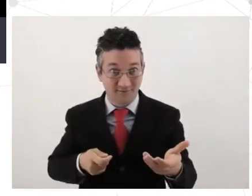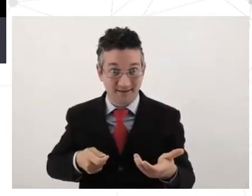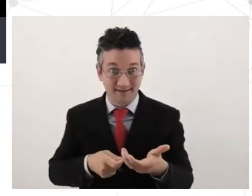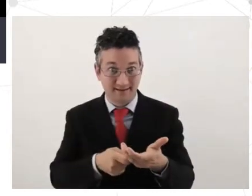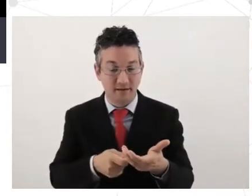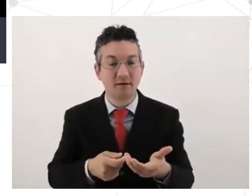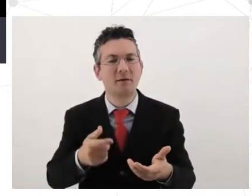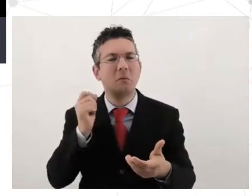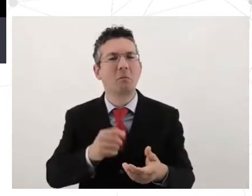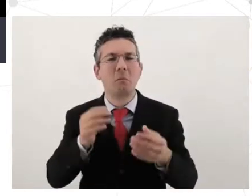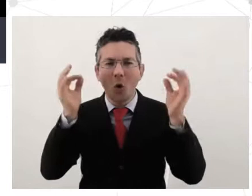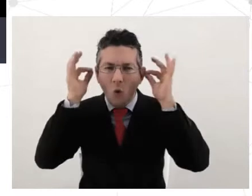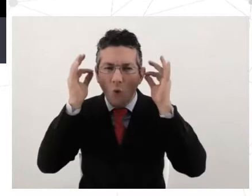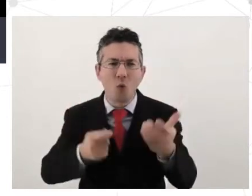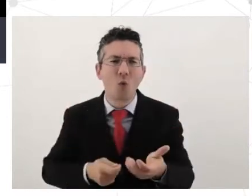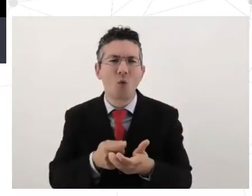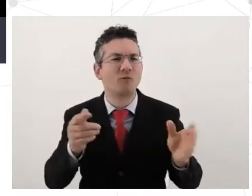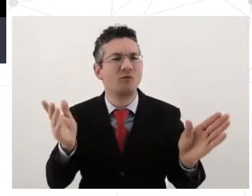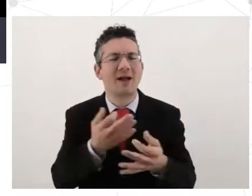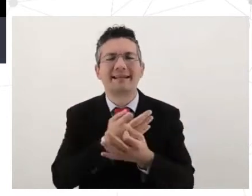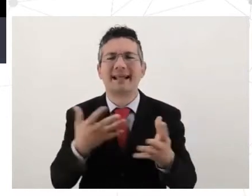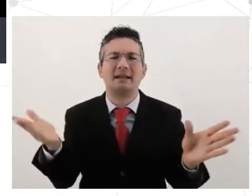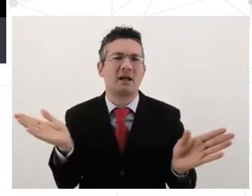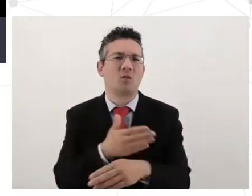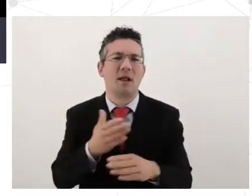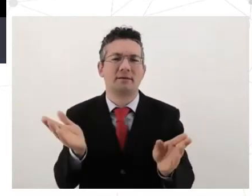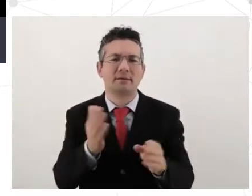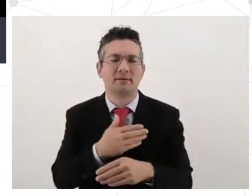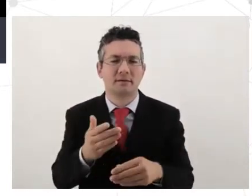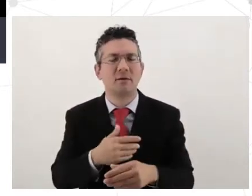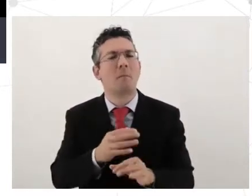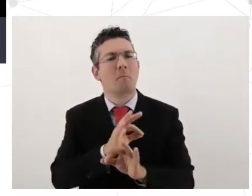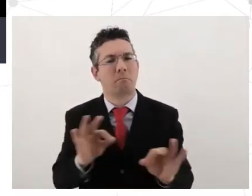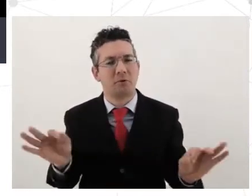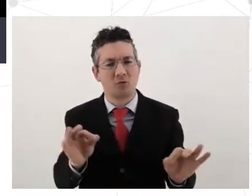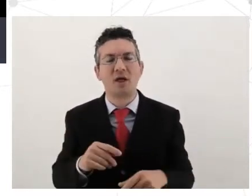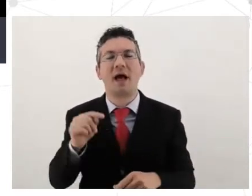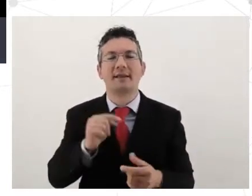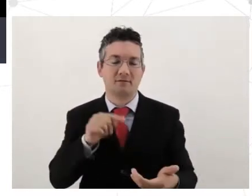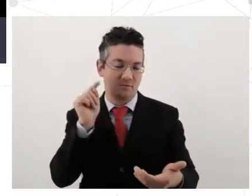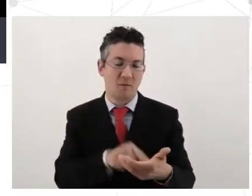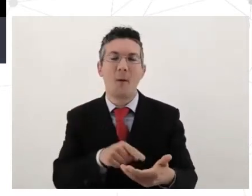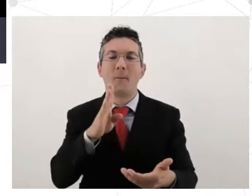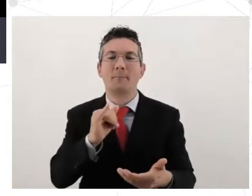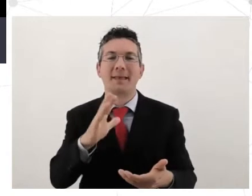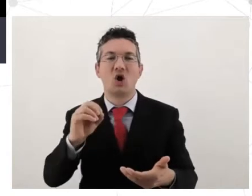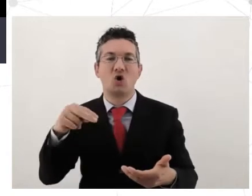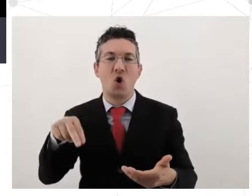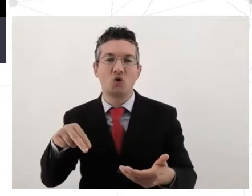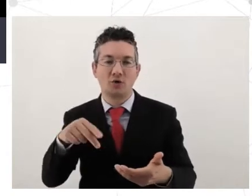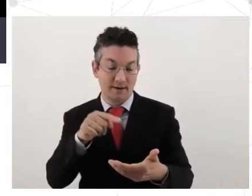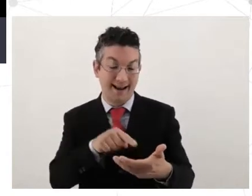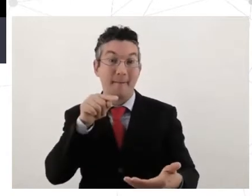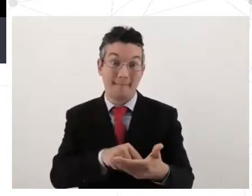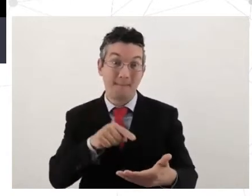Approaching intersection. Peace Drive goes left. Peace Drive goes right. So in front of us there is